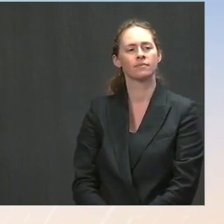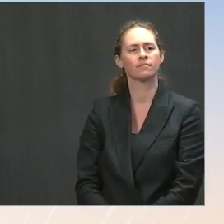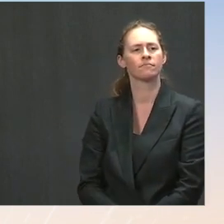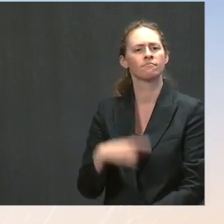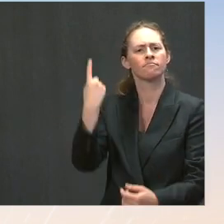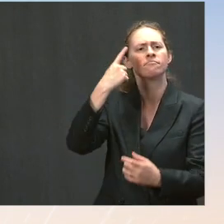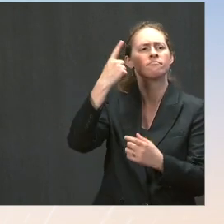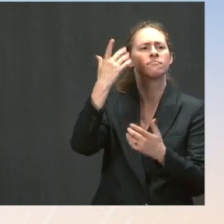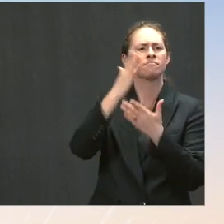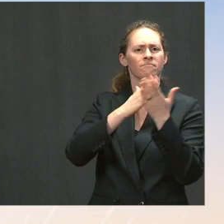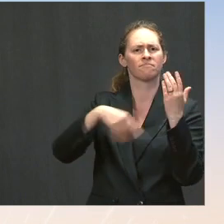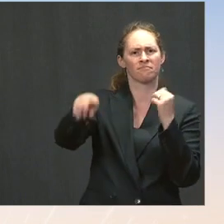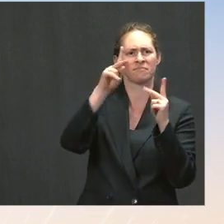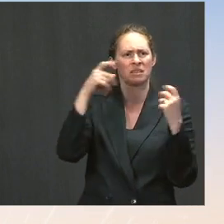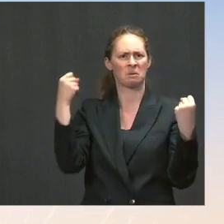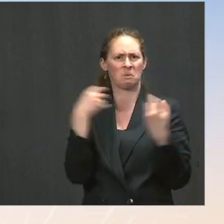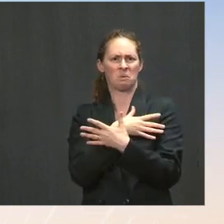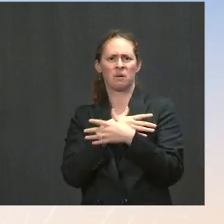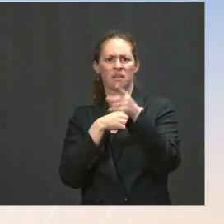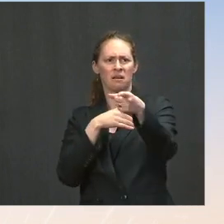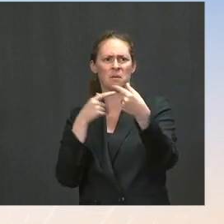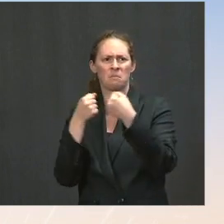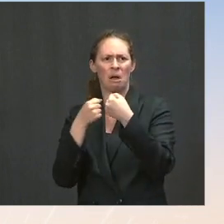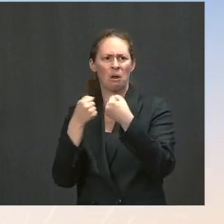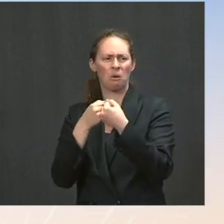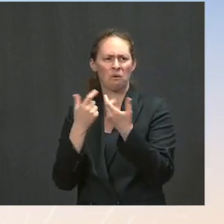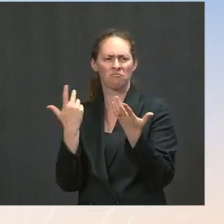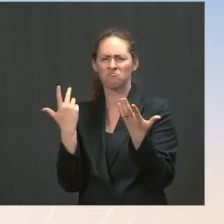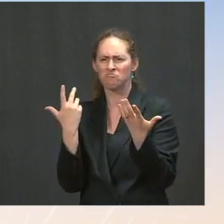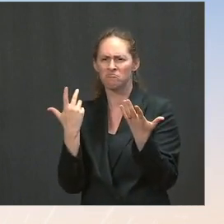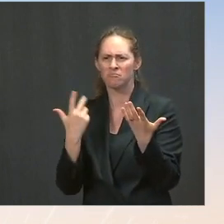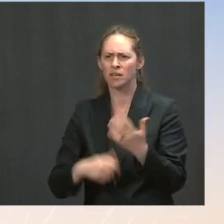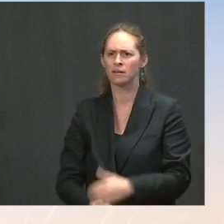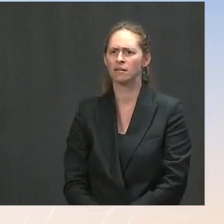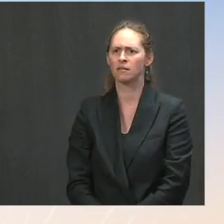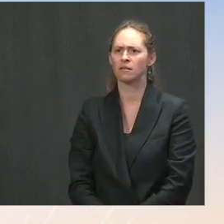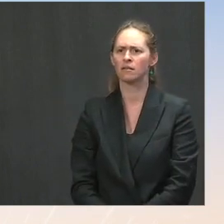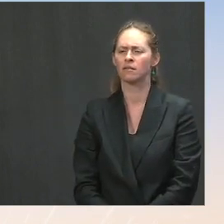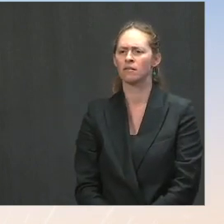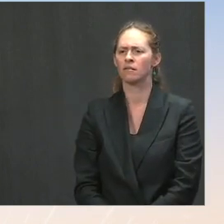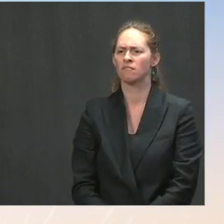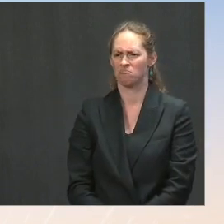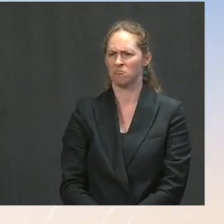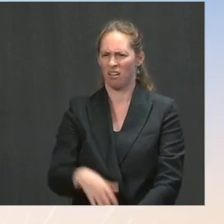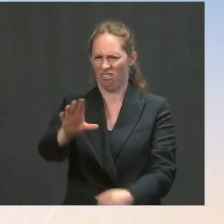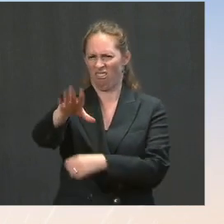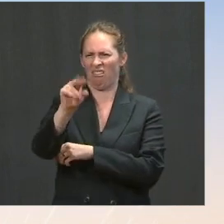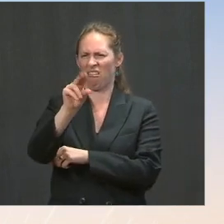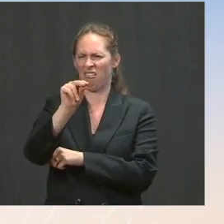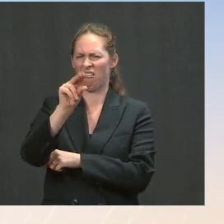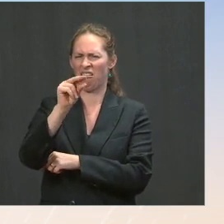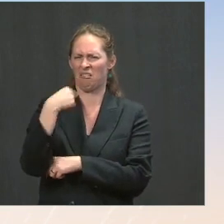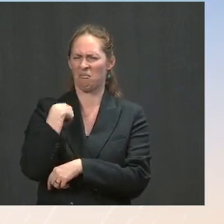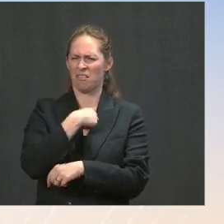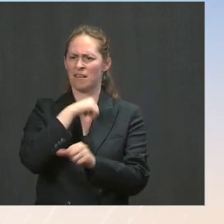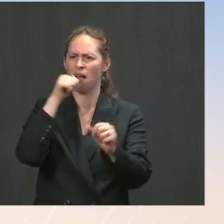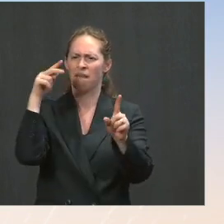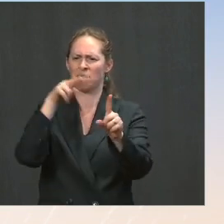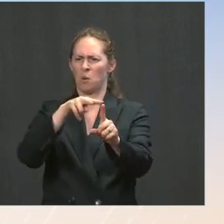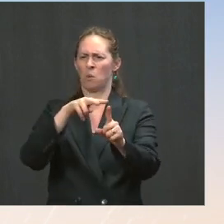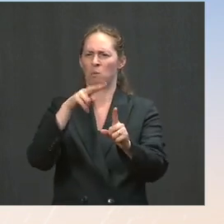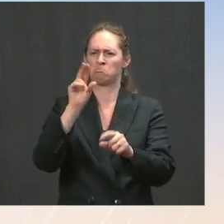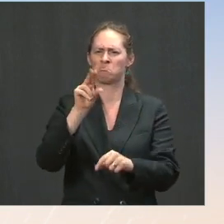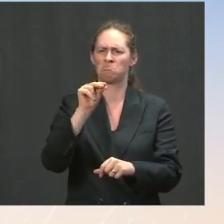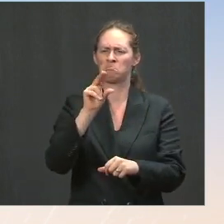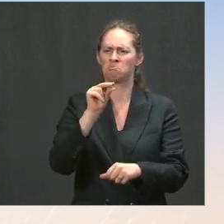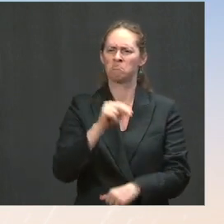entitled to asylum? Well, no, that is certainly not our claim. We are, of course, people who are applying for asylum who will go